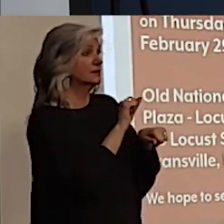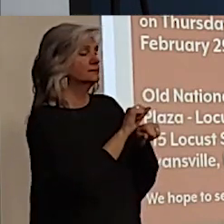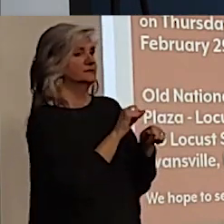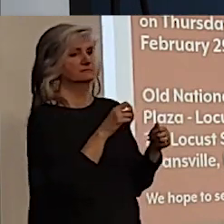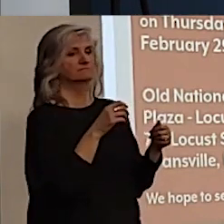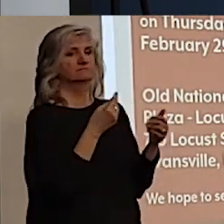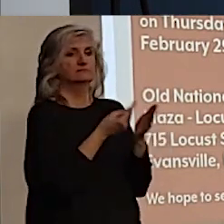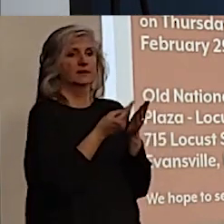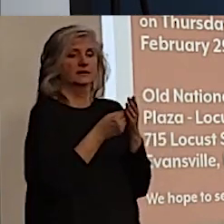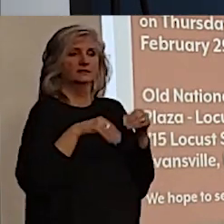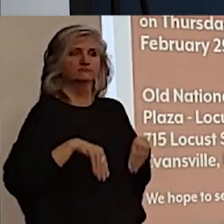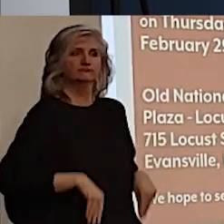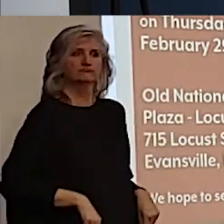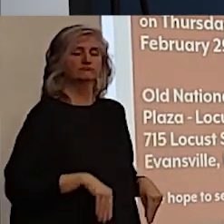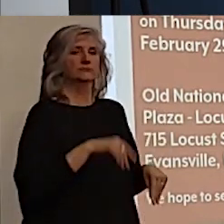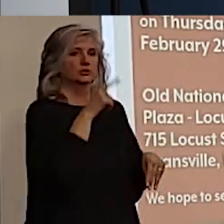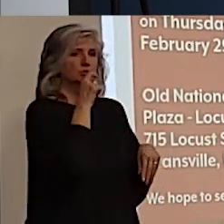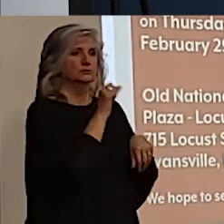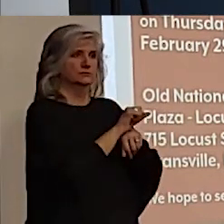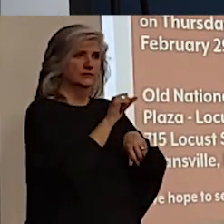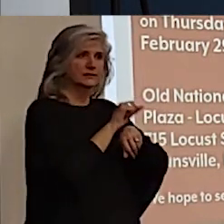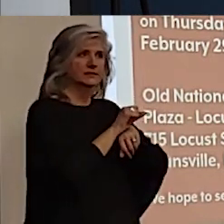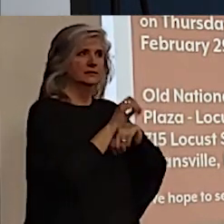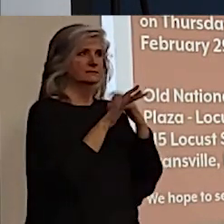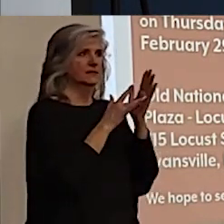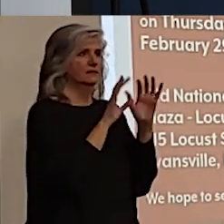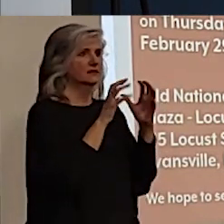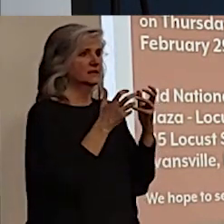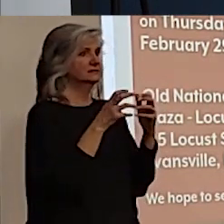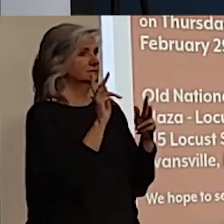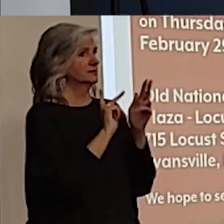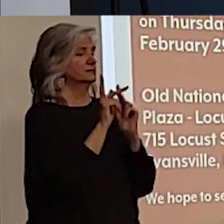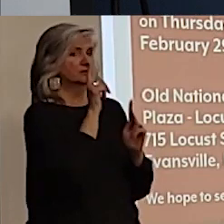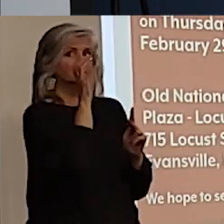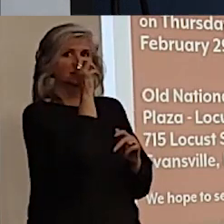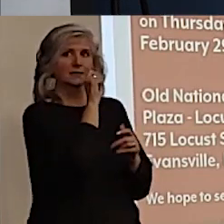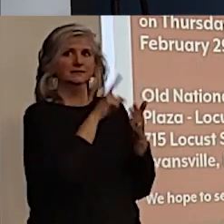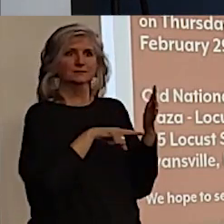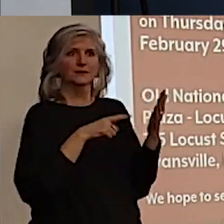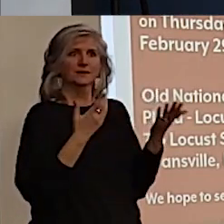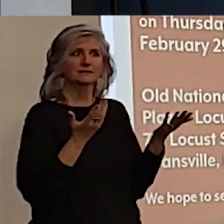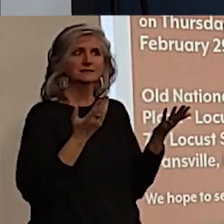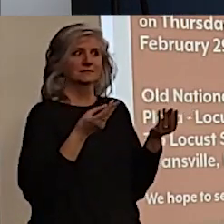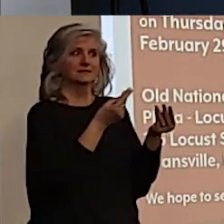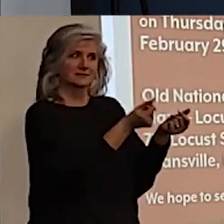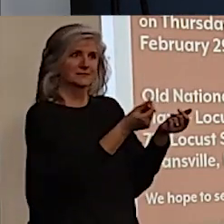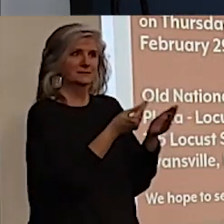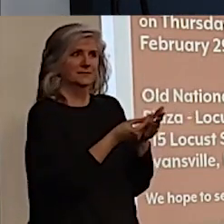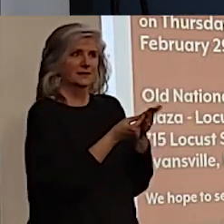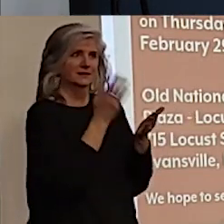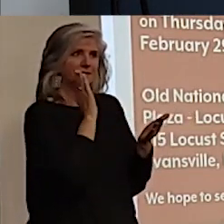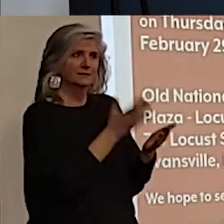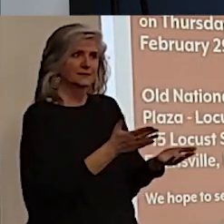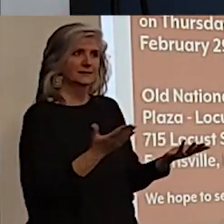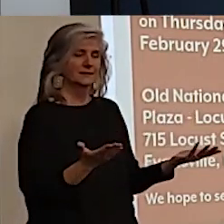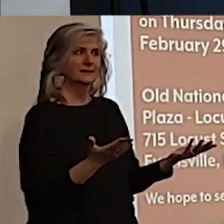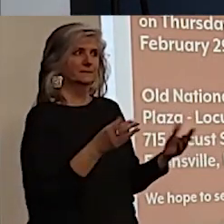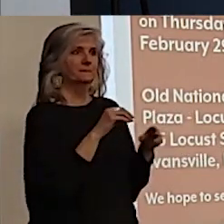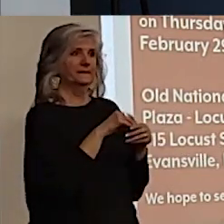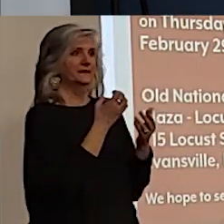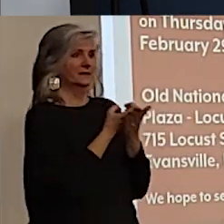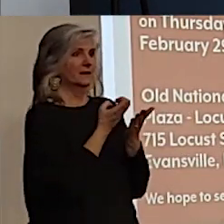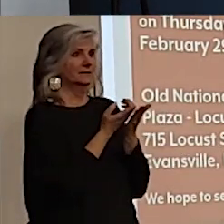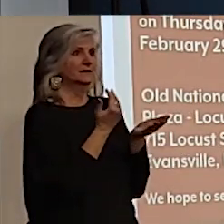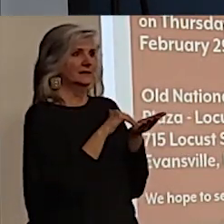in the pockets of working middle-class folks who will then, guess what? Spend that money in the economy